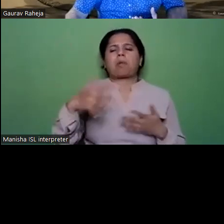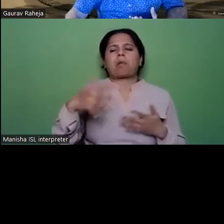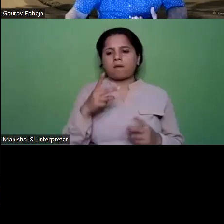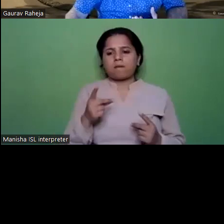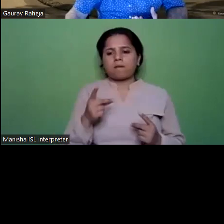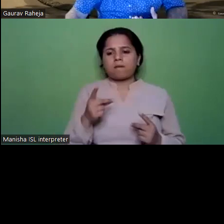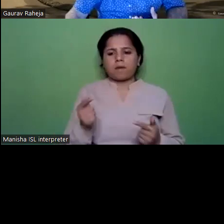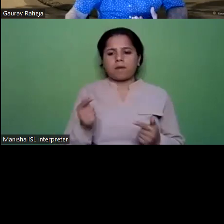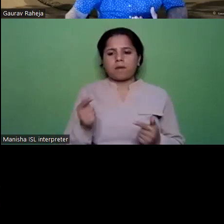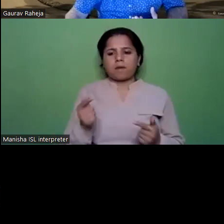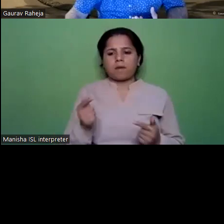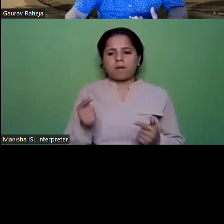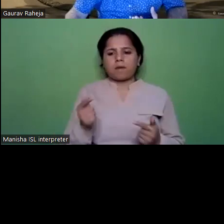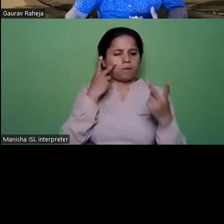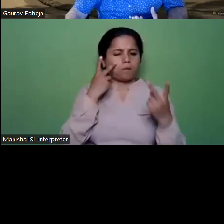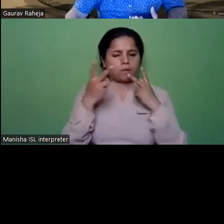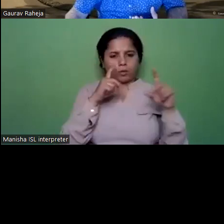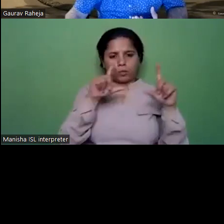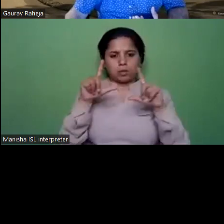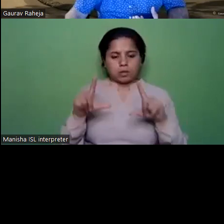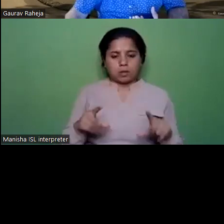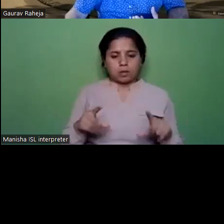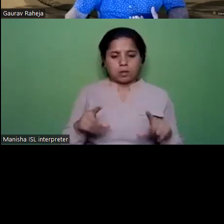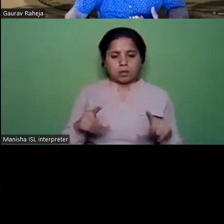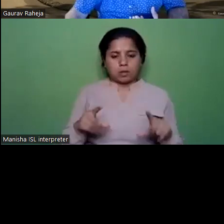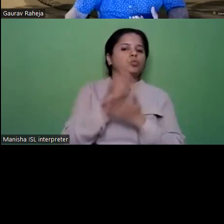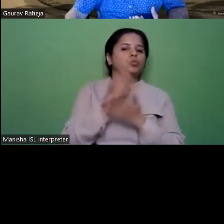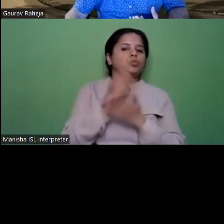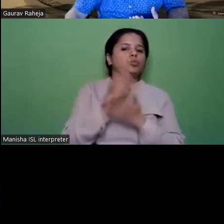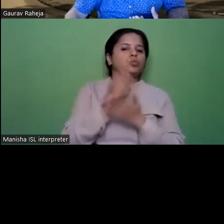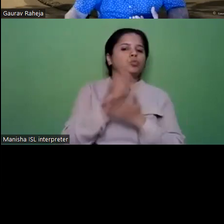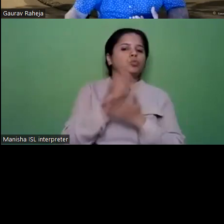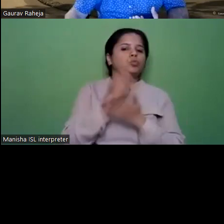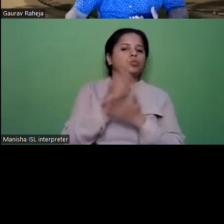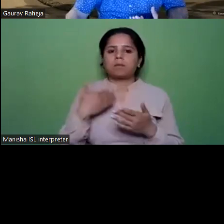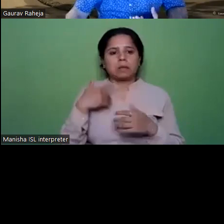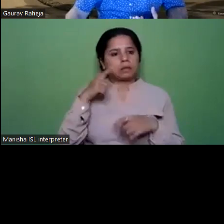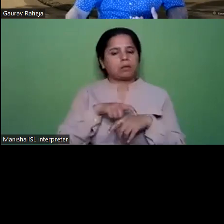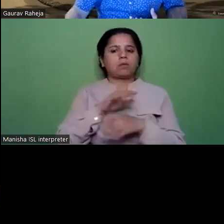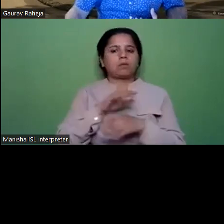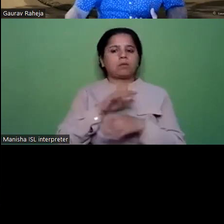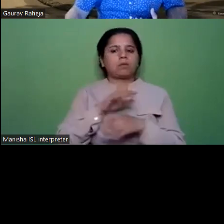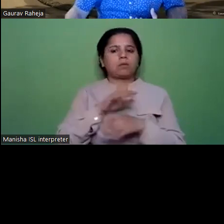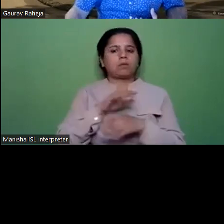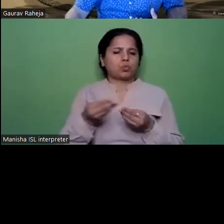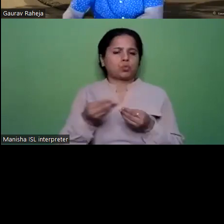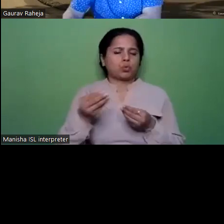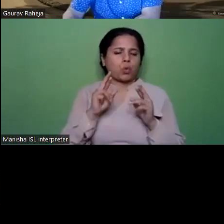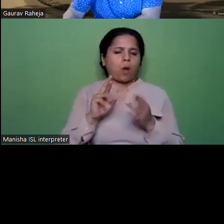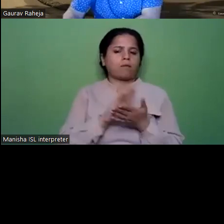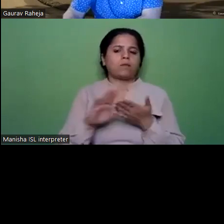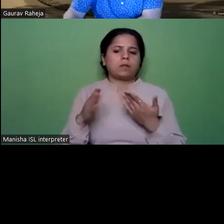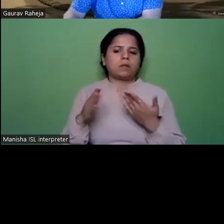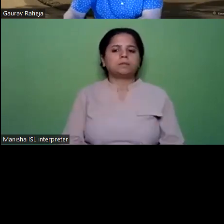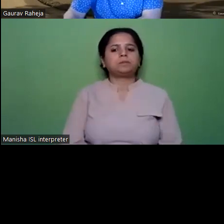few visuals just to give you an experience of some parts of the world, and we wrap up. We are already towards that. So it's going to